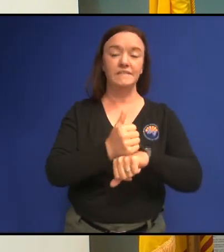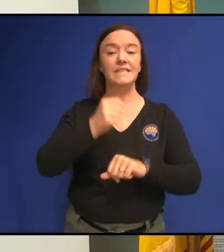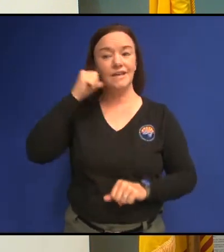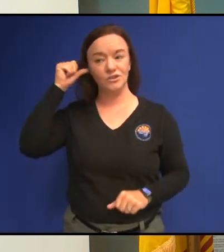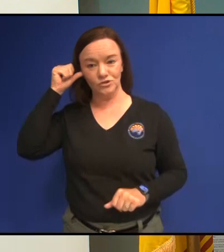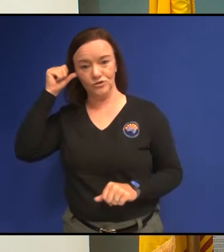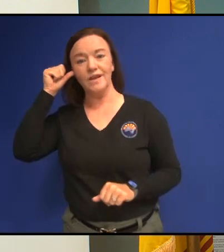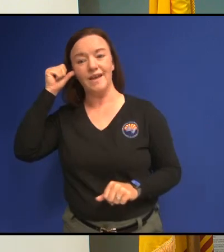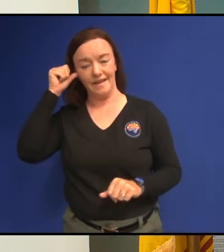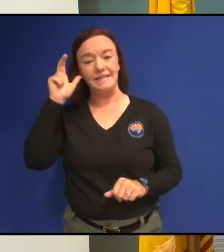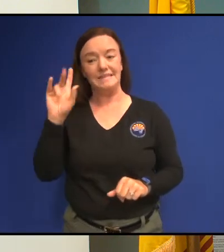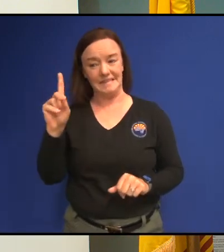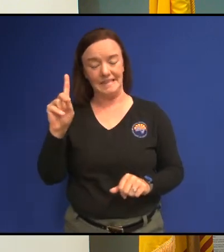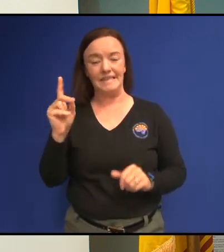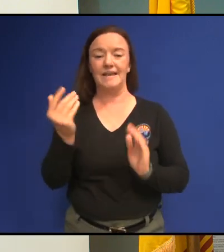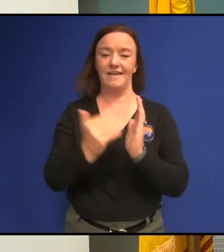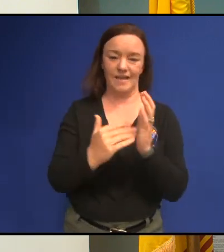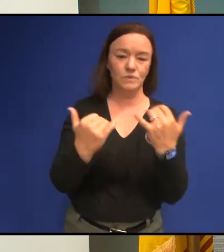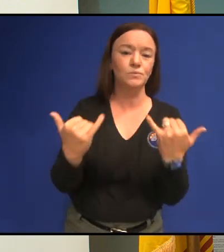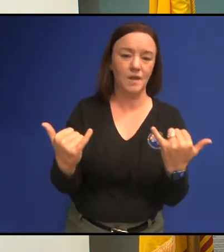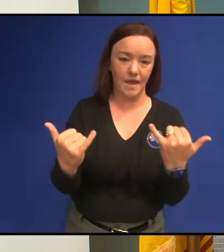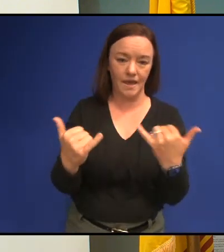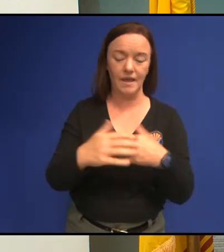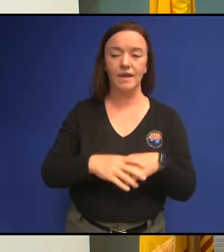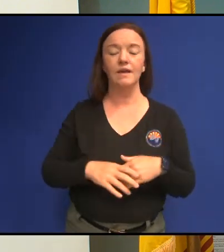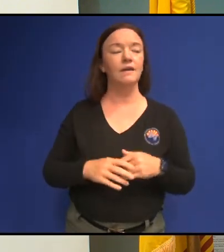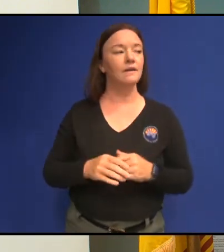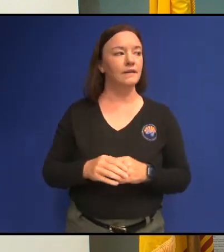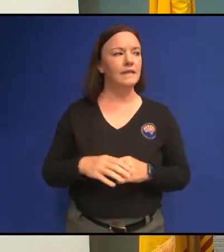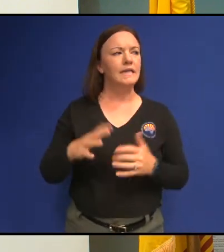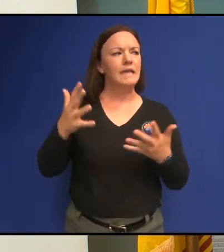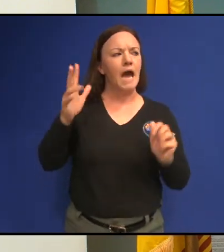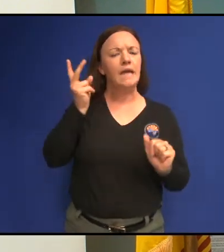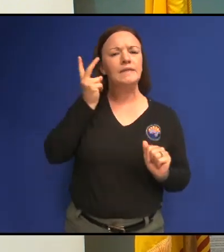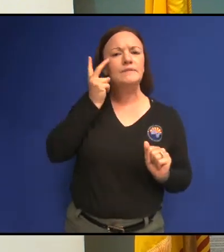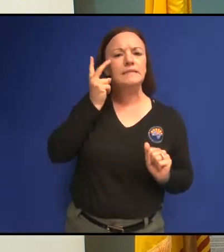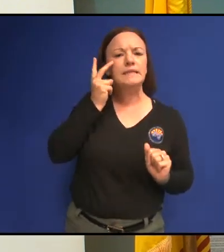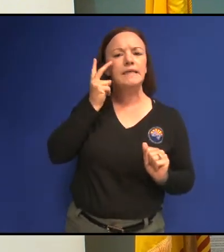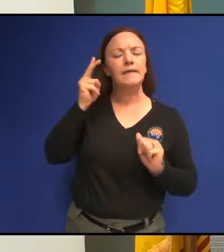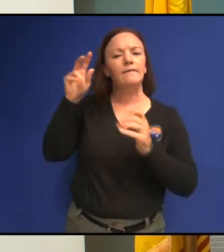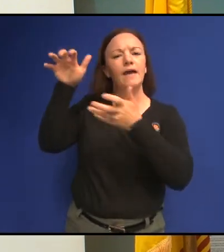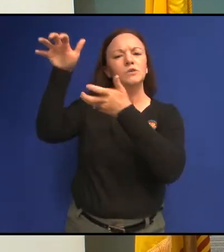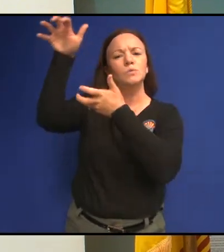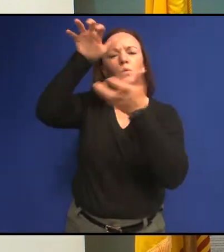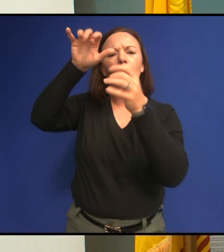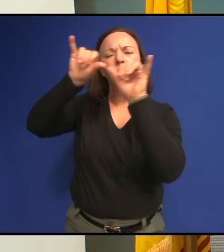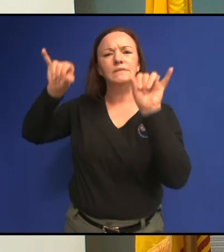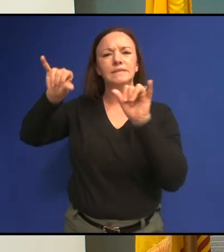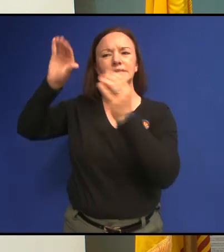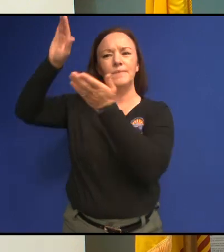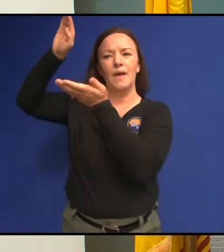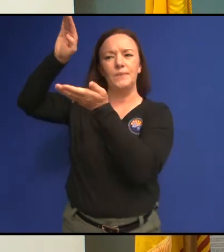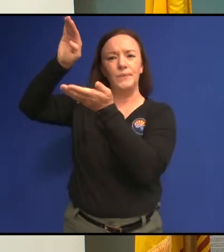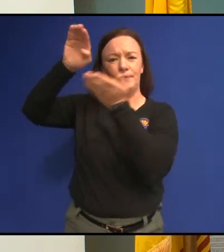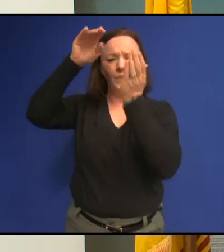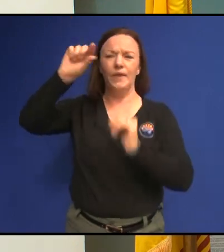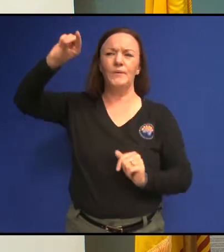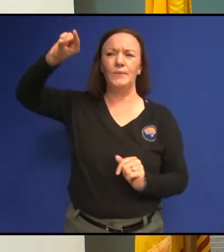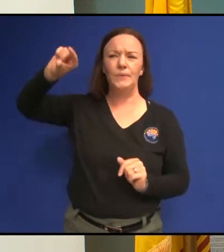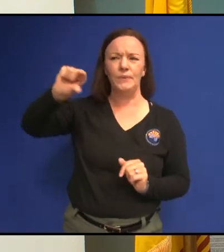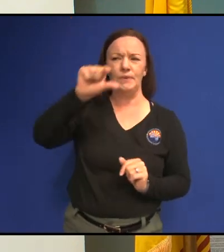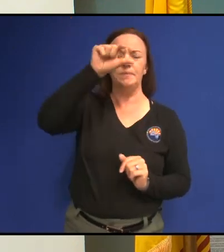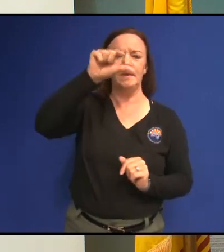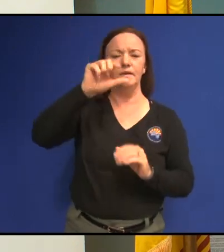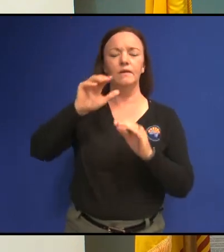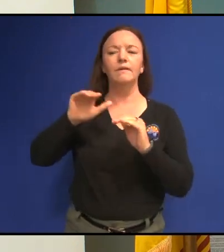have another one today in place. As this storm system, you can kind of see how there's a little curve in the flow up here over the